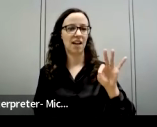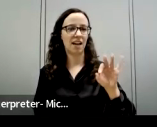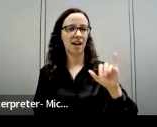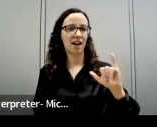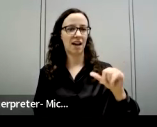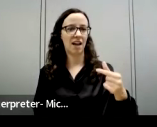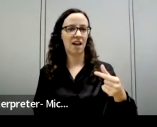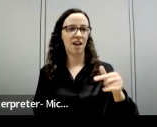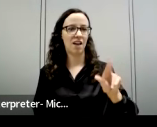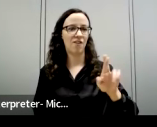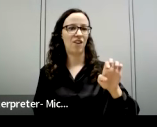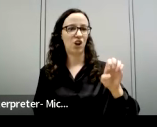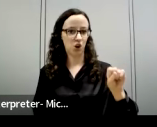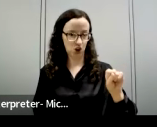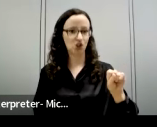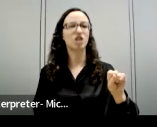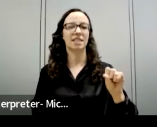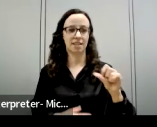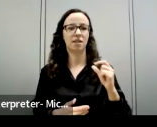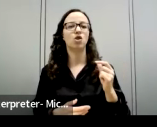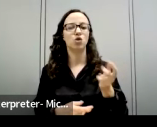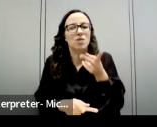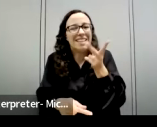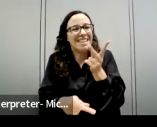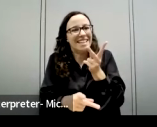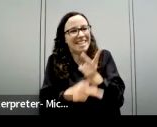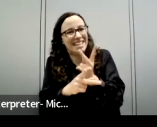the meaning of the figure that they had created.